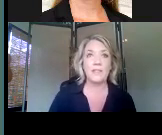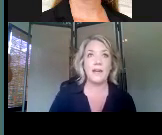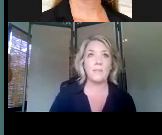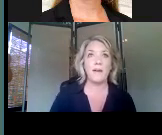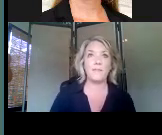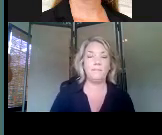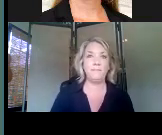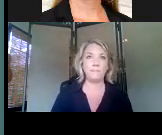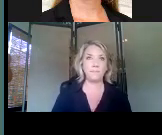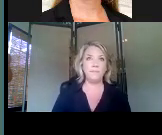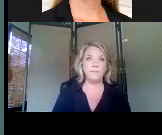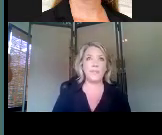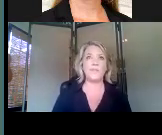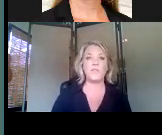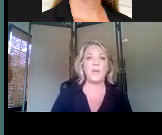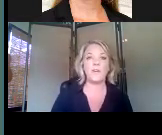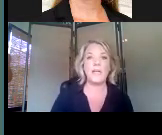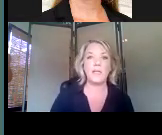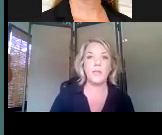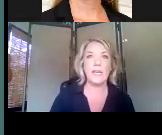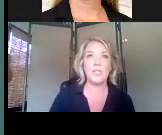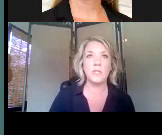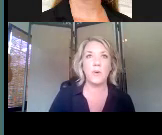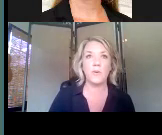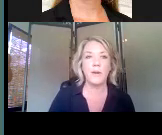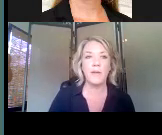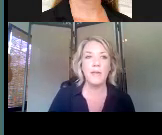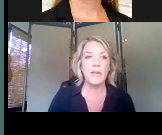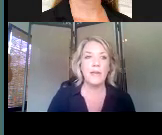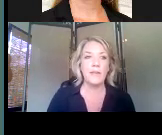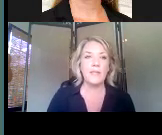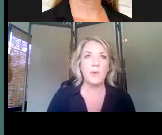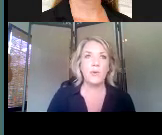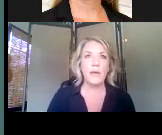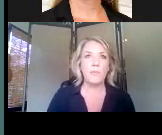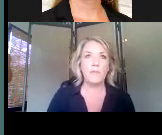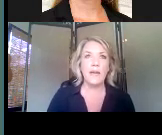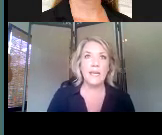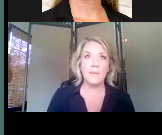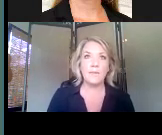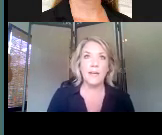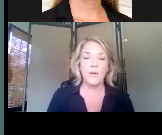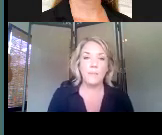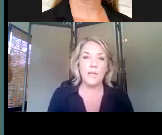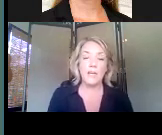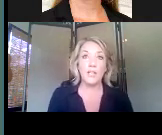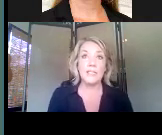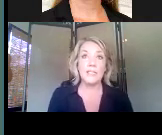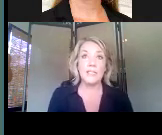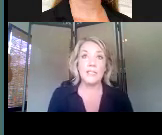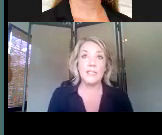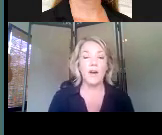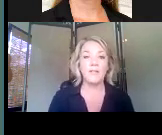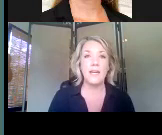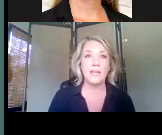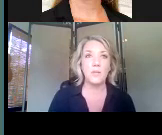on the slide above. First, we have our telecommunications program. This program provides amplified equipment and alert